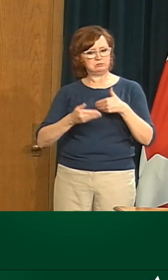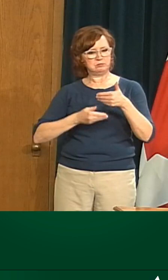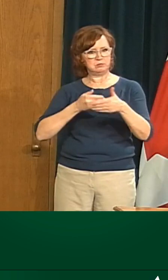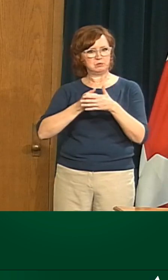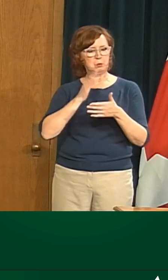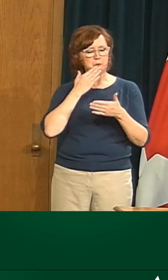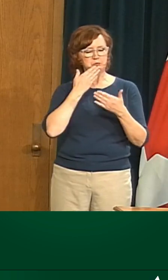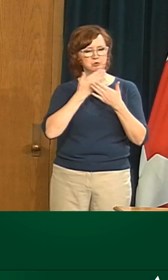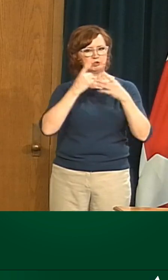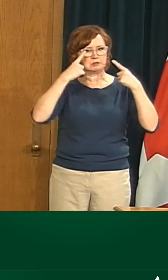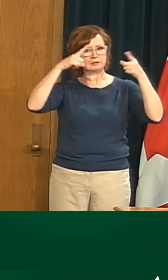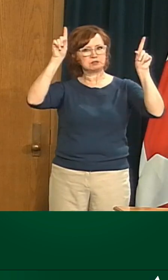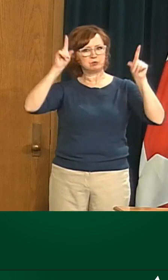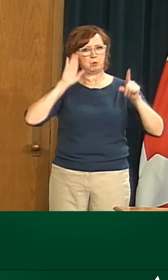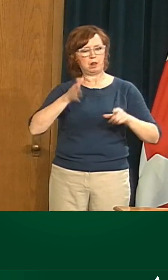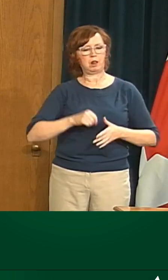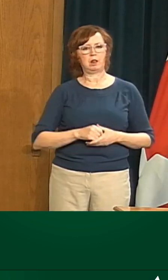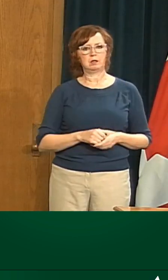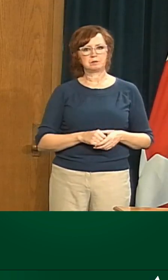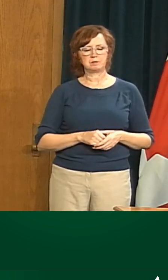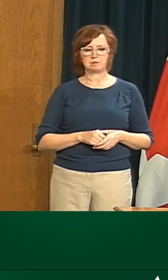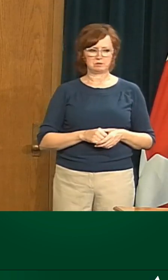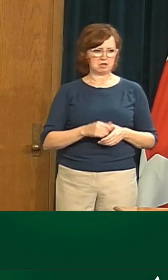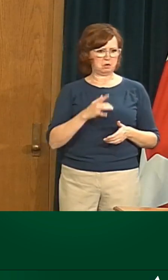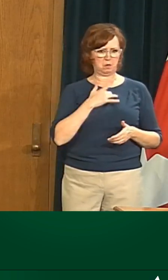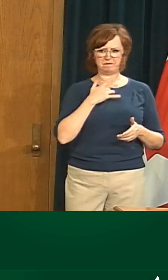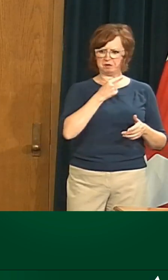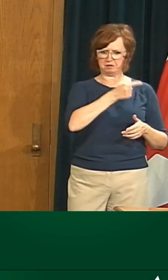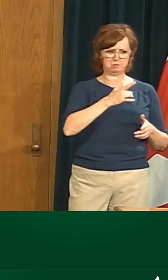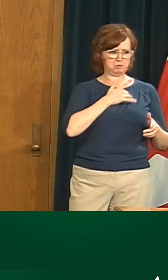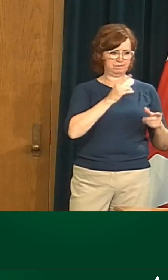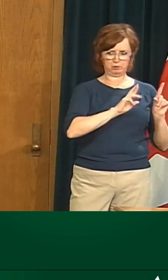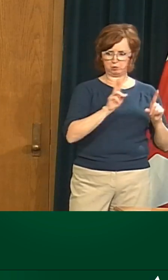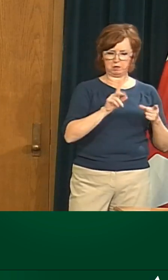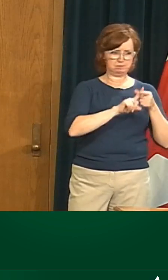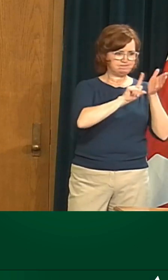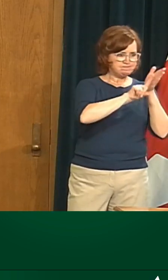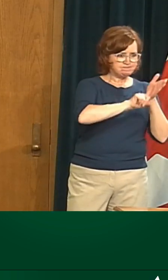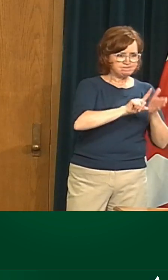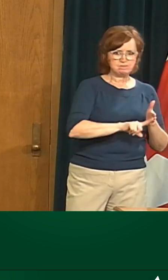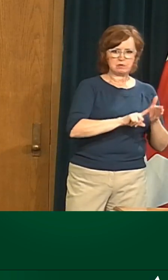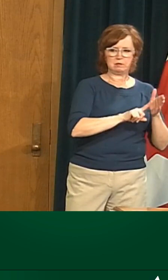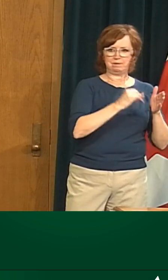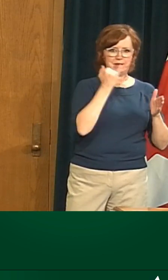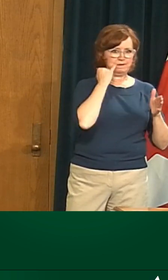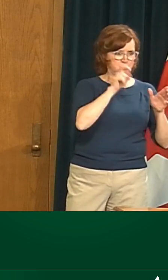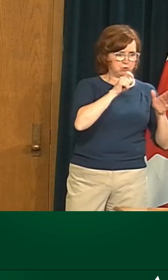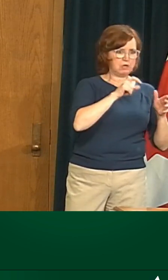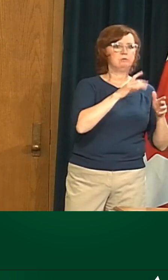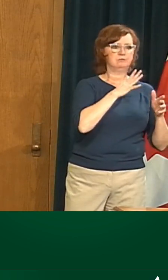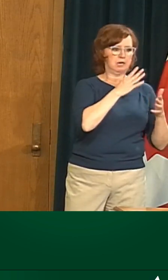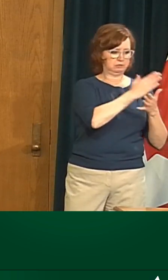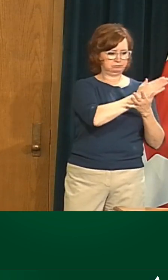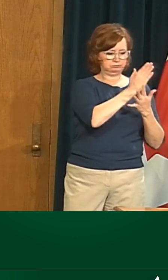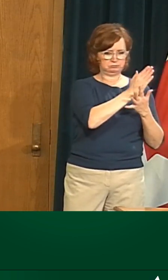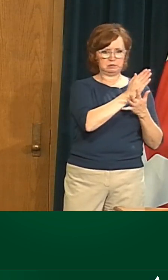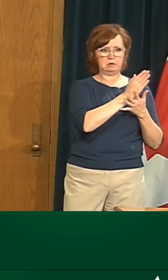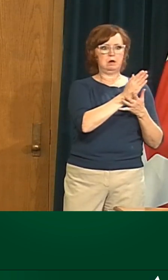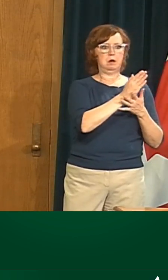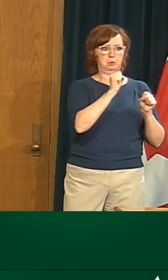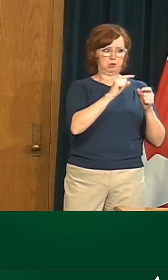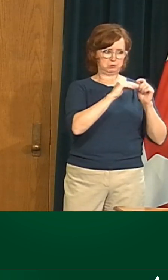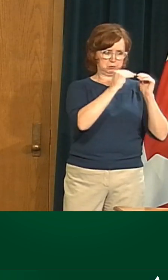are prepared when it comes to contact tracing. We have the ability to isolate those areas of our communities or sectors